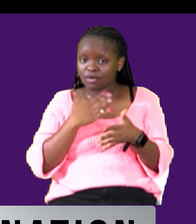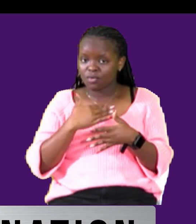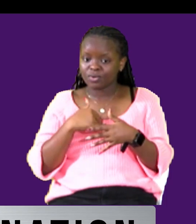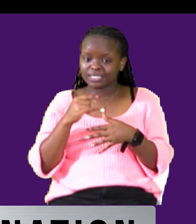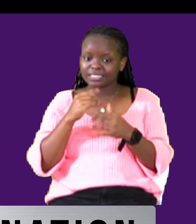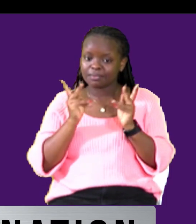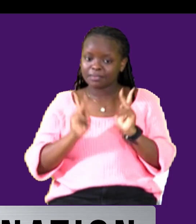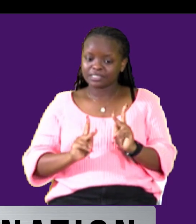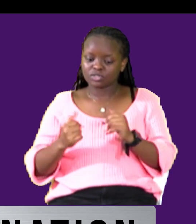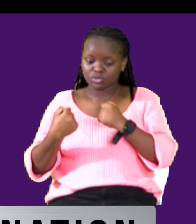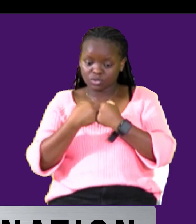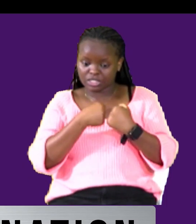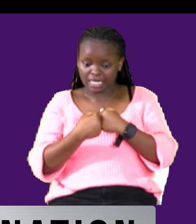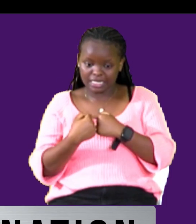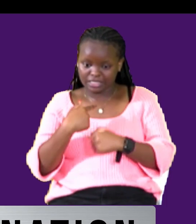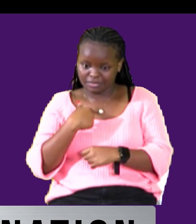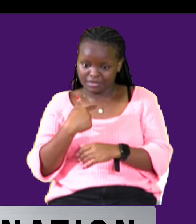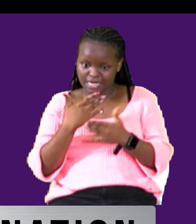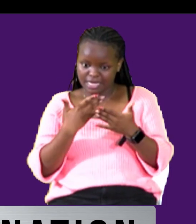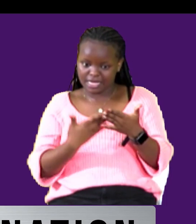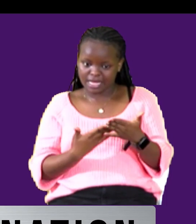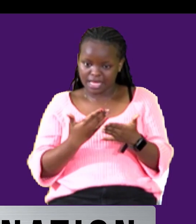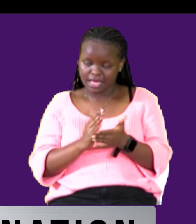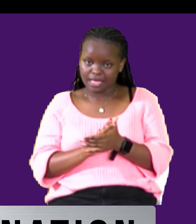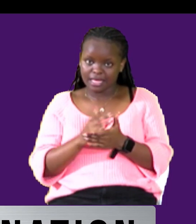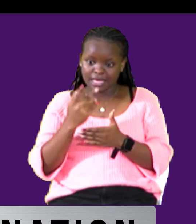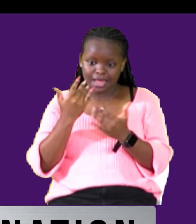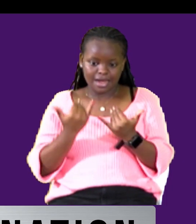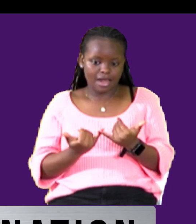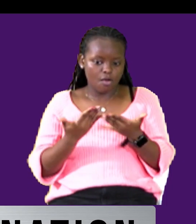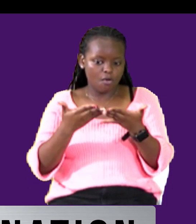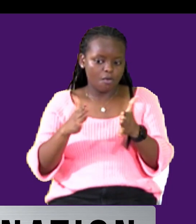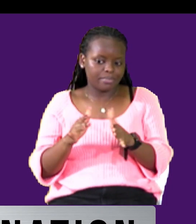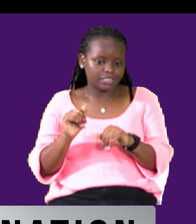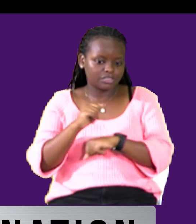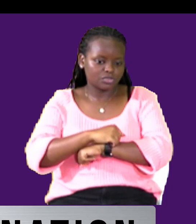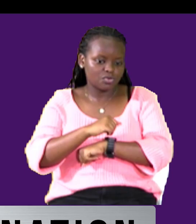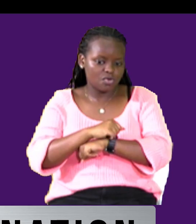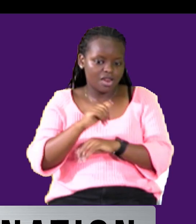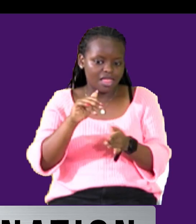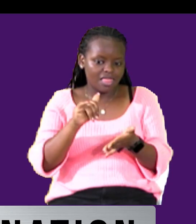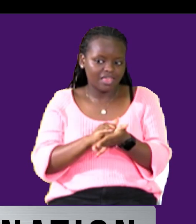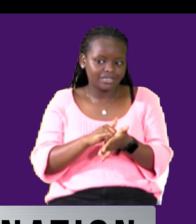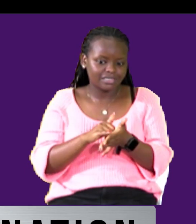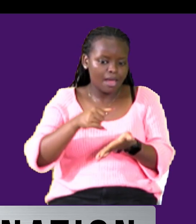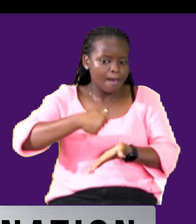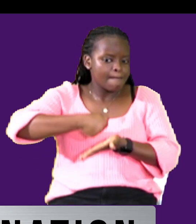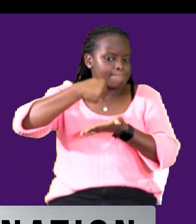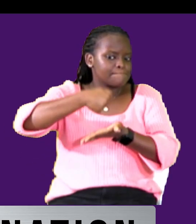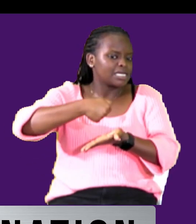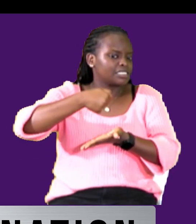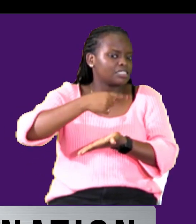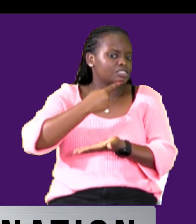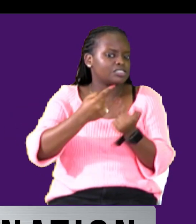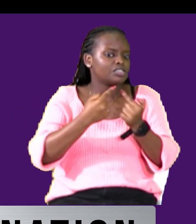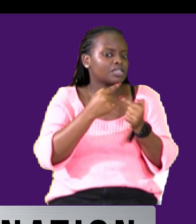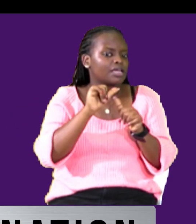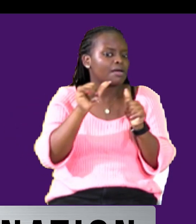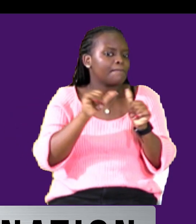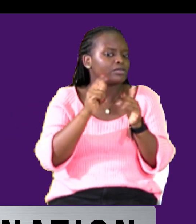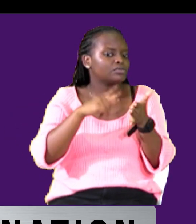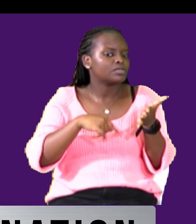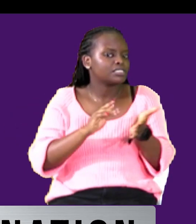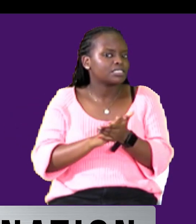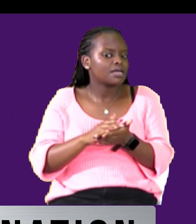to challenge me here is, so now that he opened up the school, what sort of budget are we talking about? Did we lose any money in